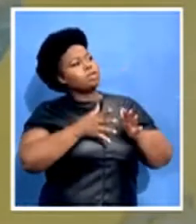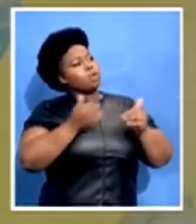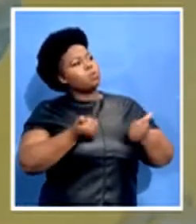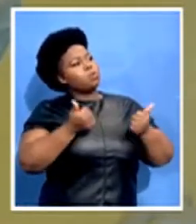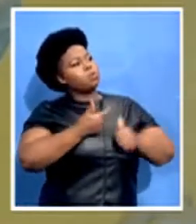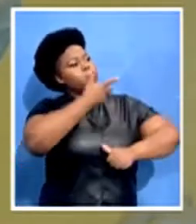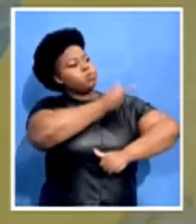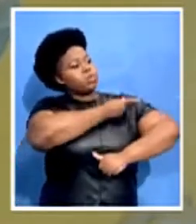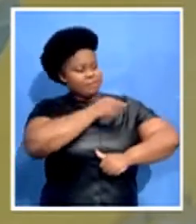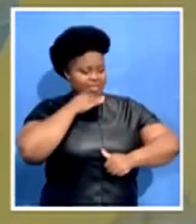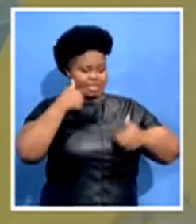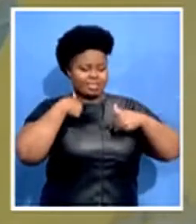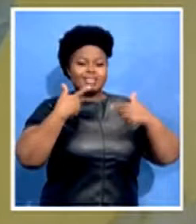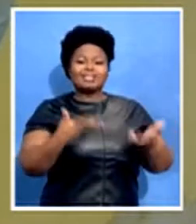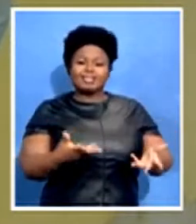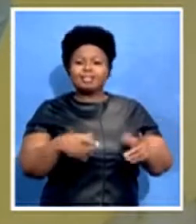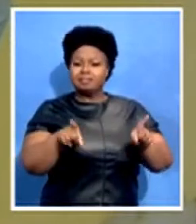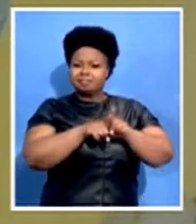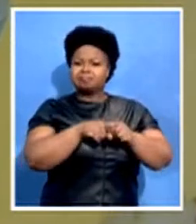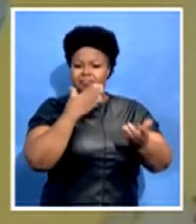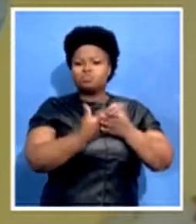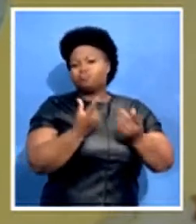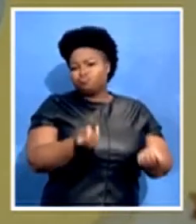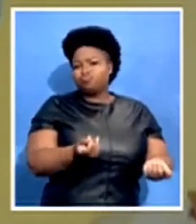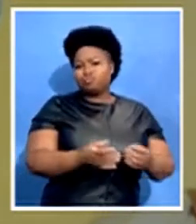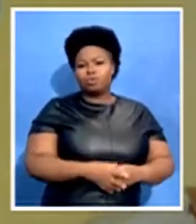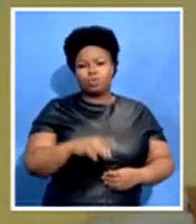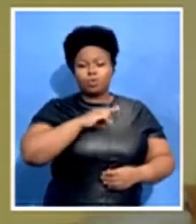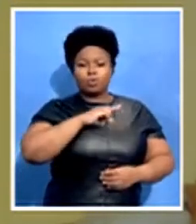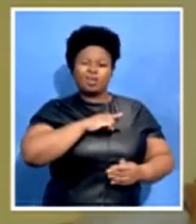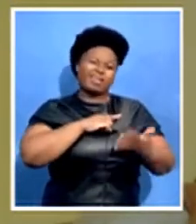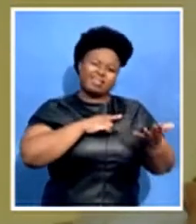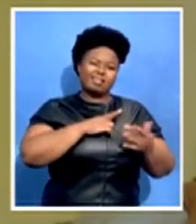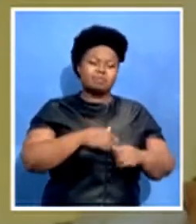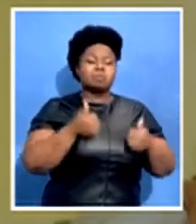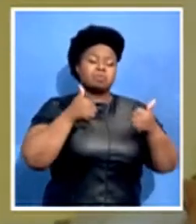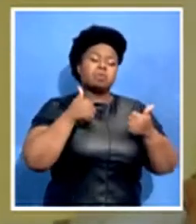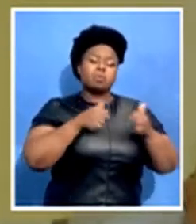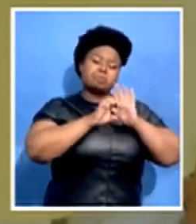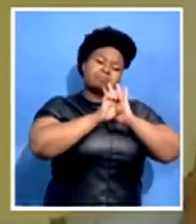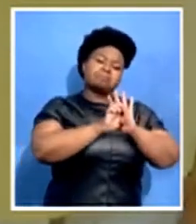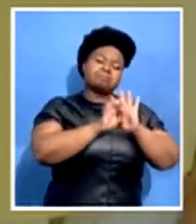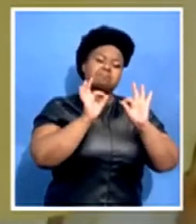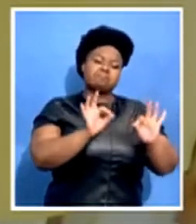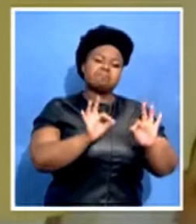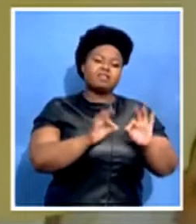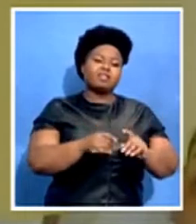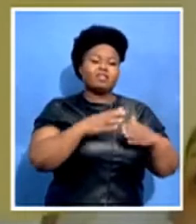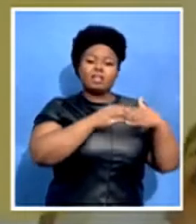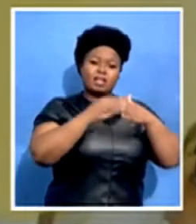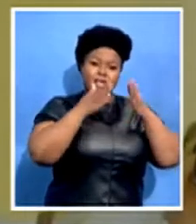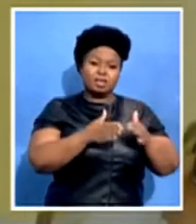something I can do. It would be a very good gesture if the leadership can come forward